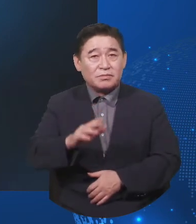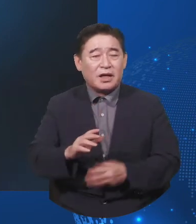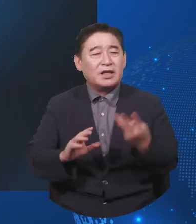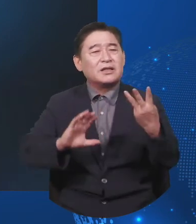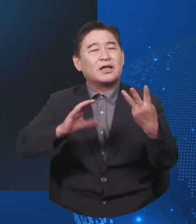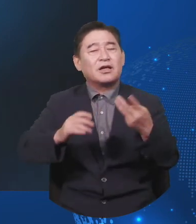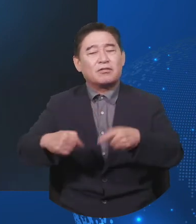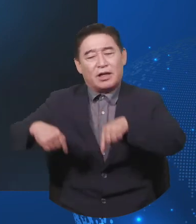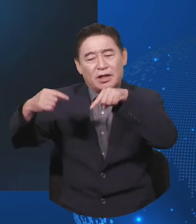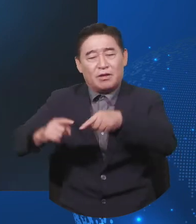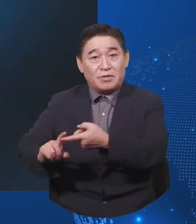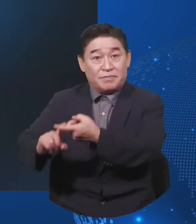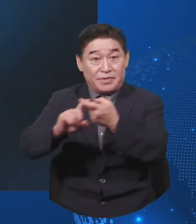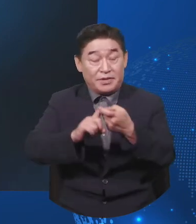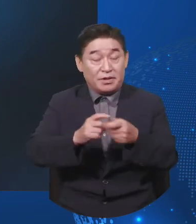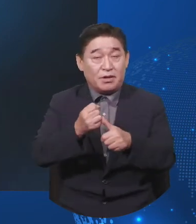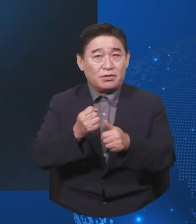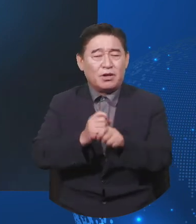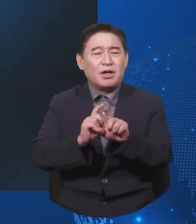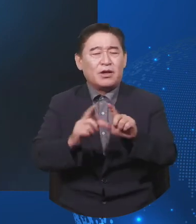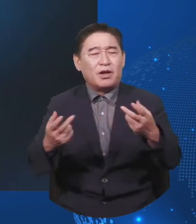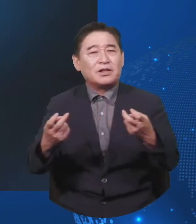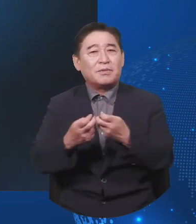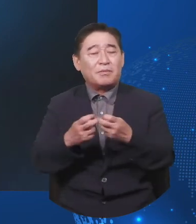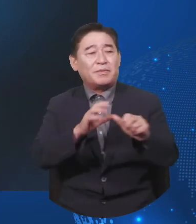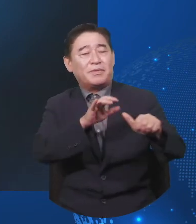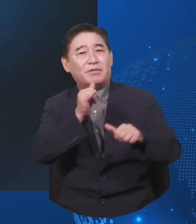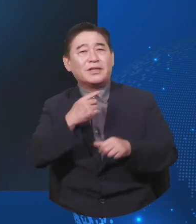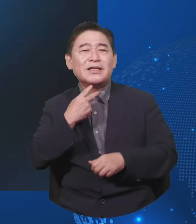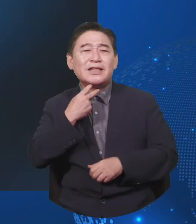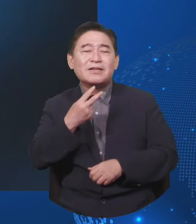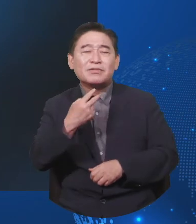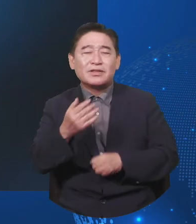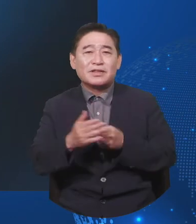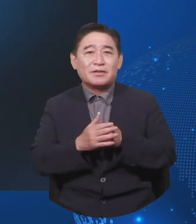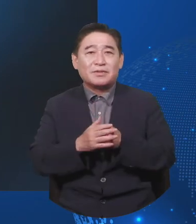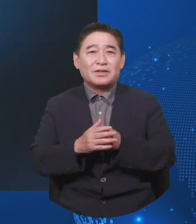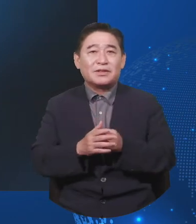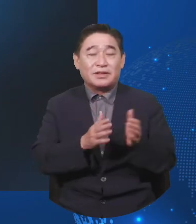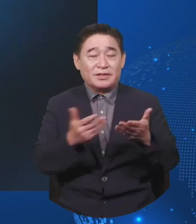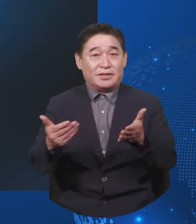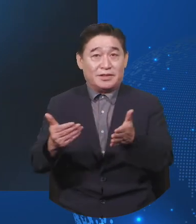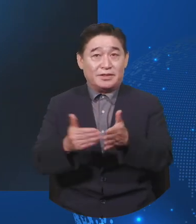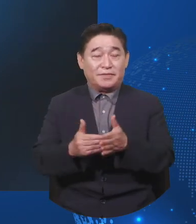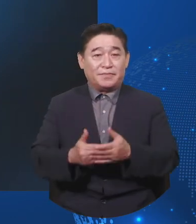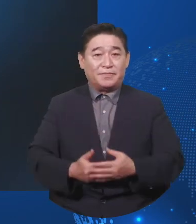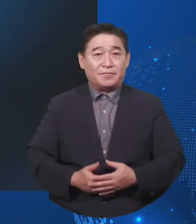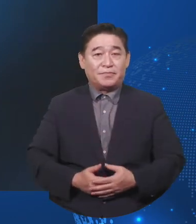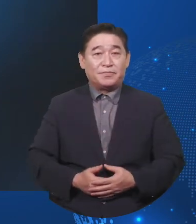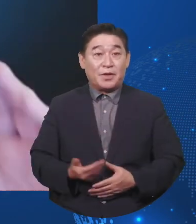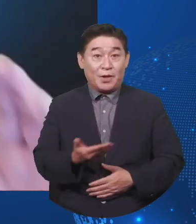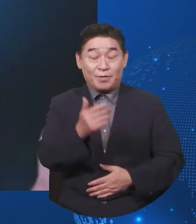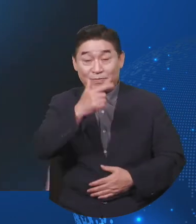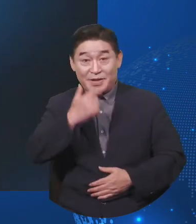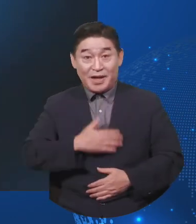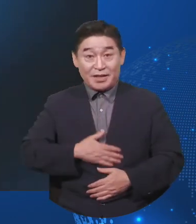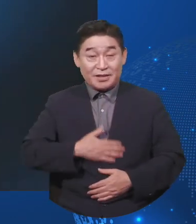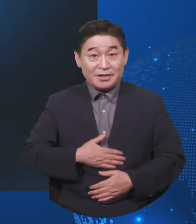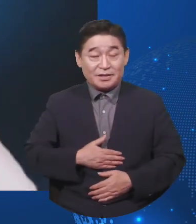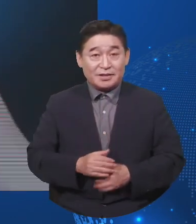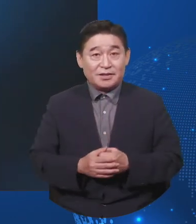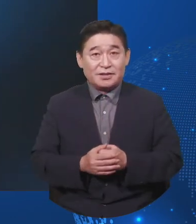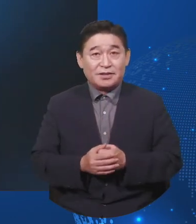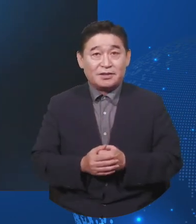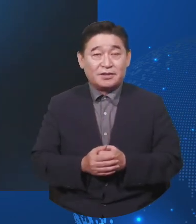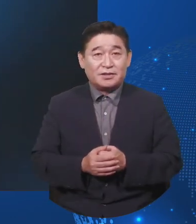suitable. Since I only have 2 minutes, let me just summarize this. We all know that we have